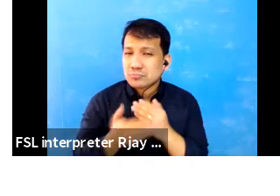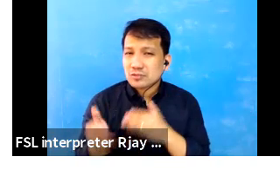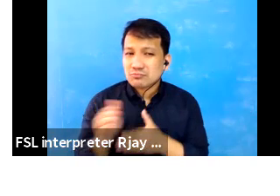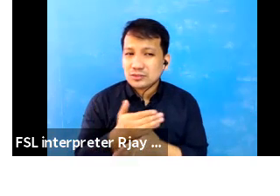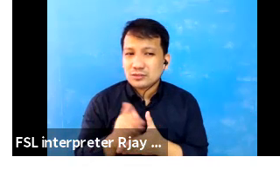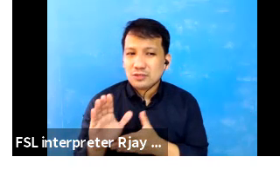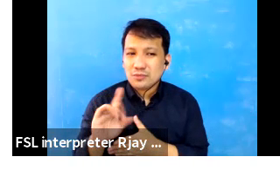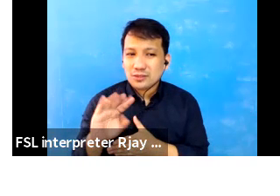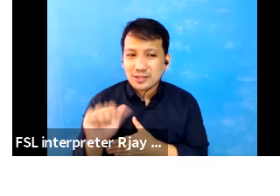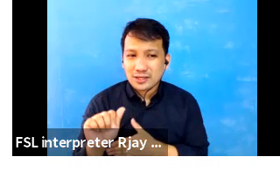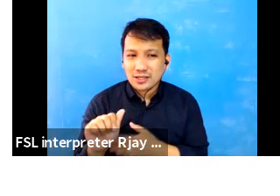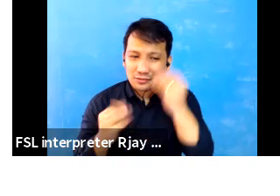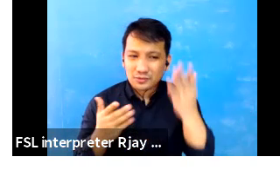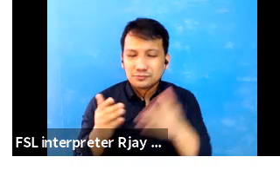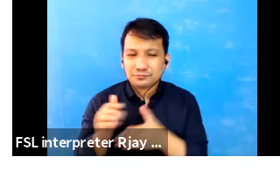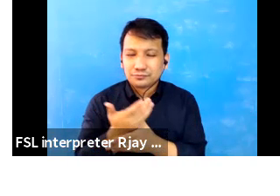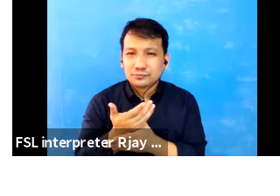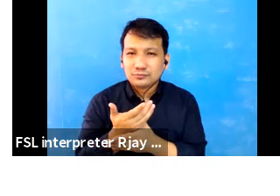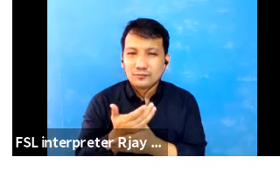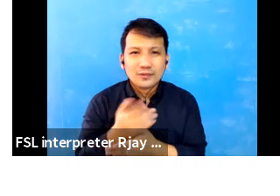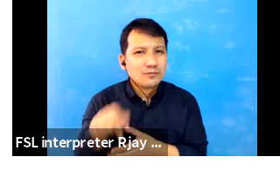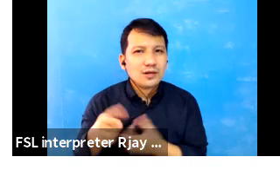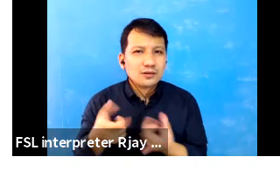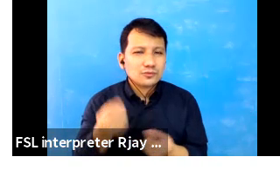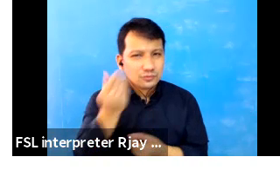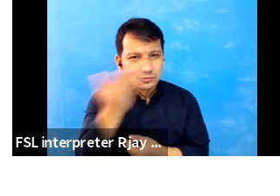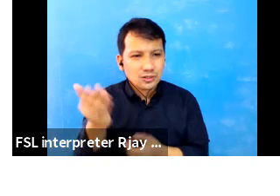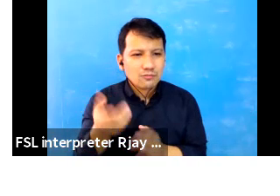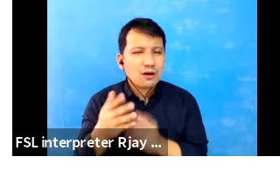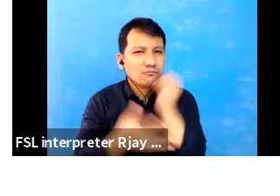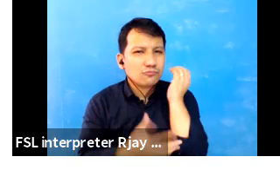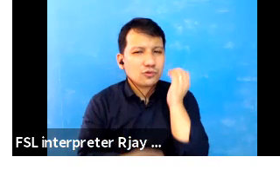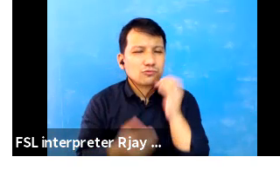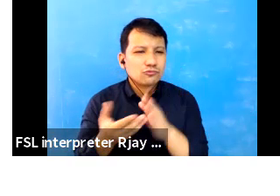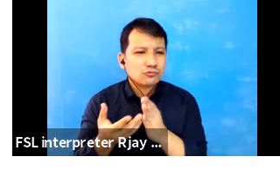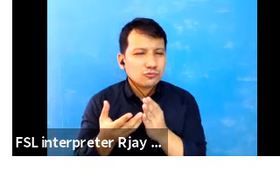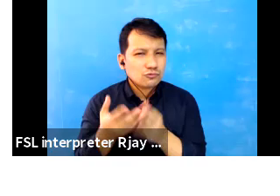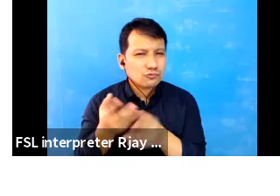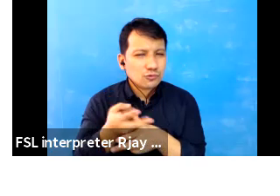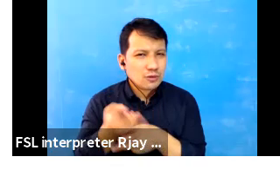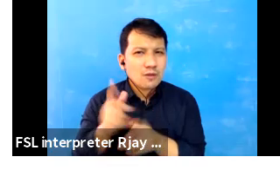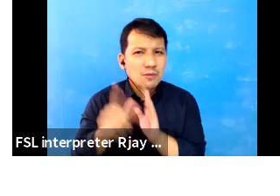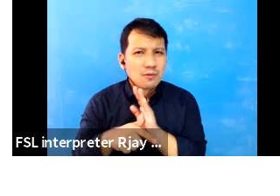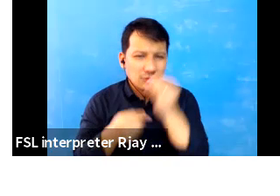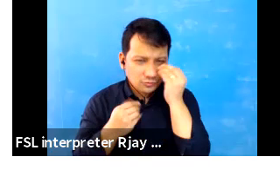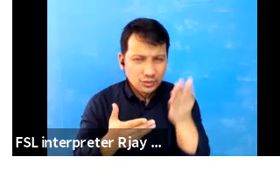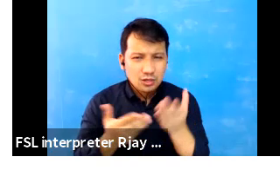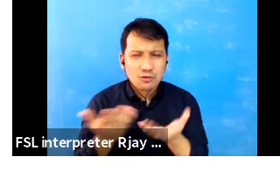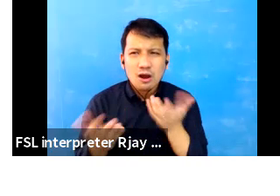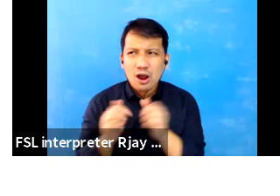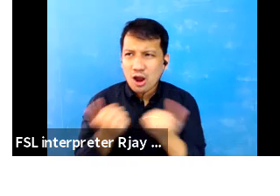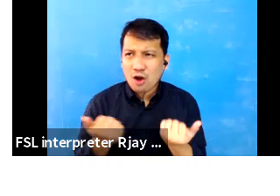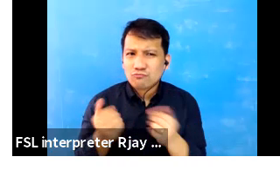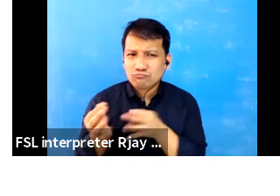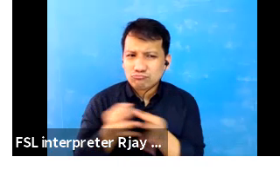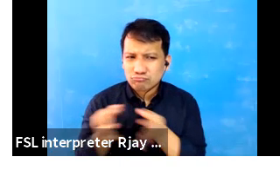the data or some of the statistics do have poor quality. And later on, we'll give you an example. And then how do we